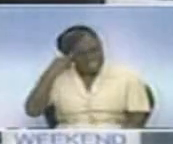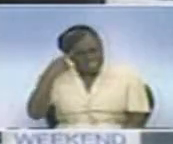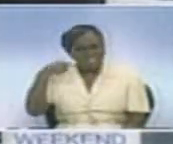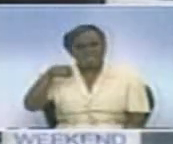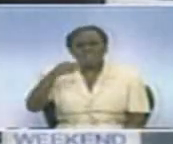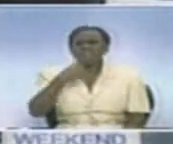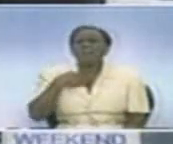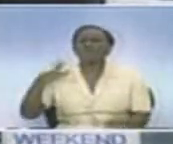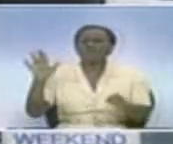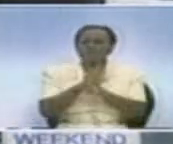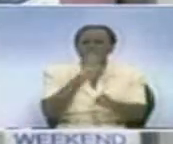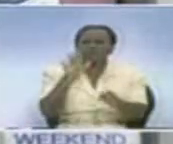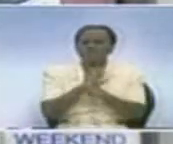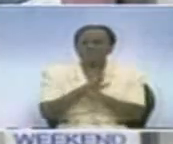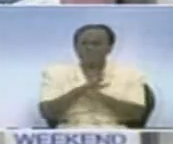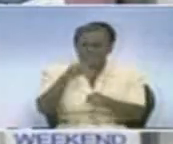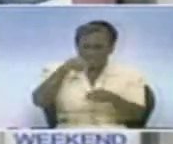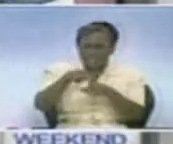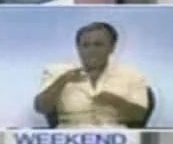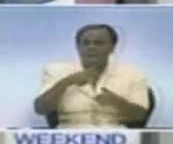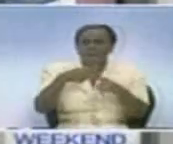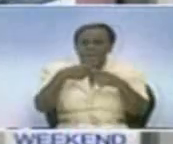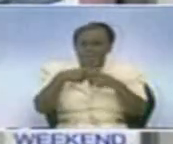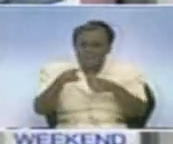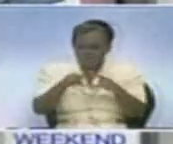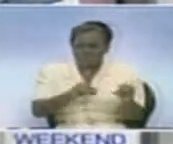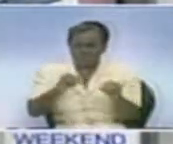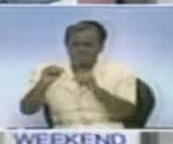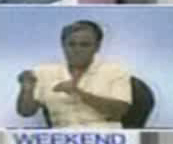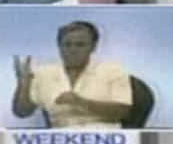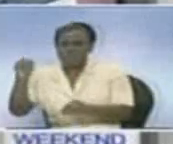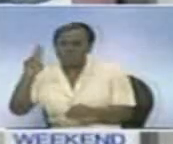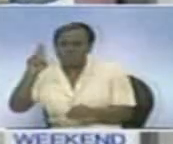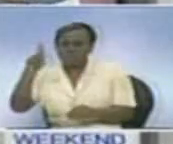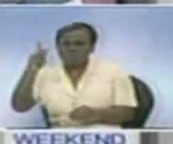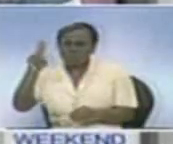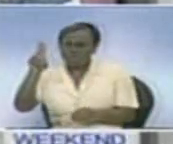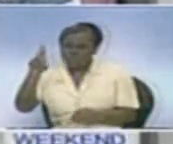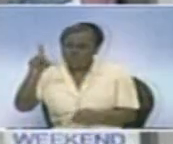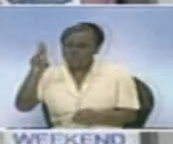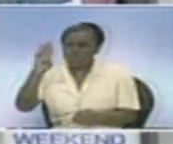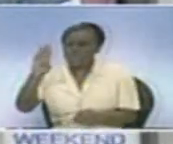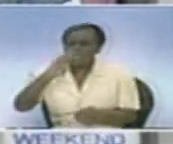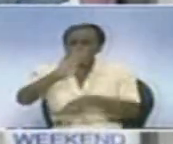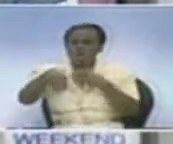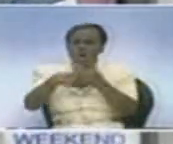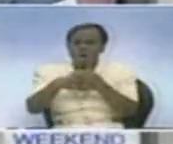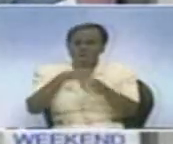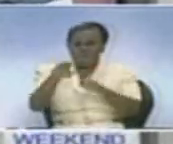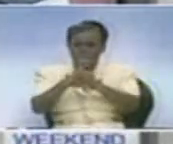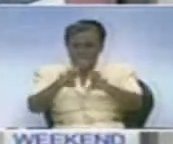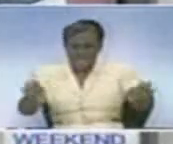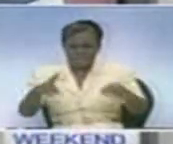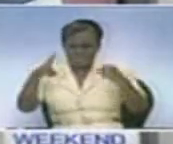whole of that is 500 acres. But as you leave Mukunubi, all these farms, 7,000